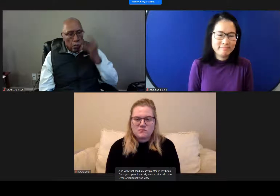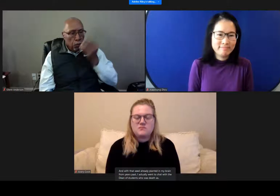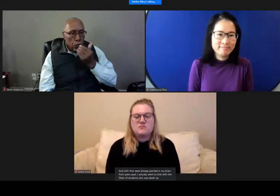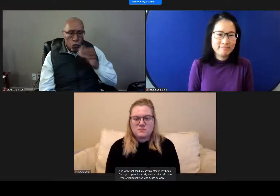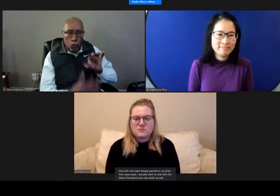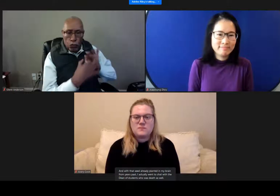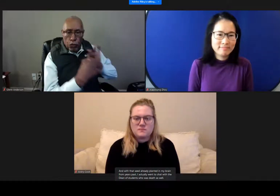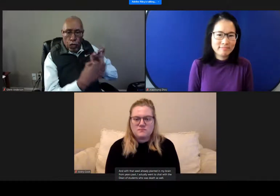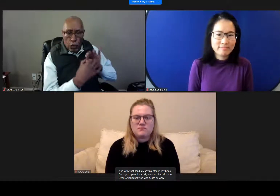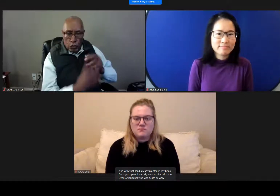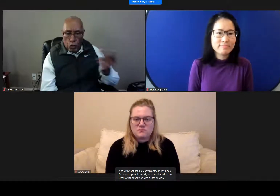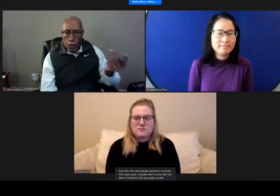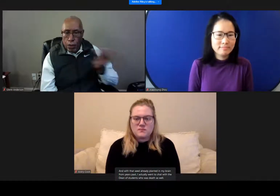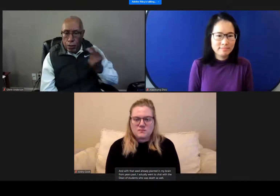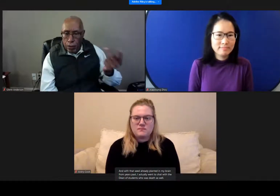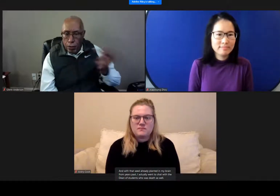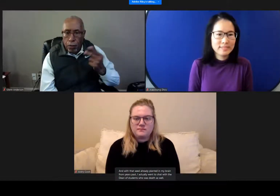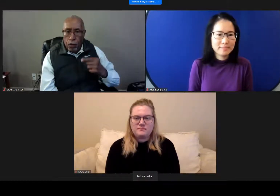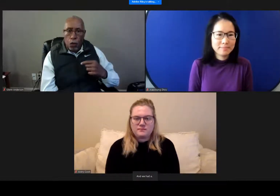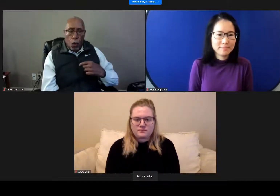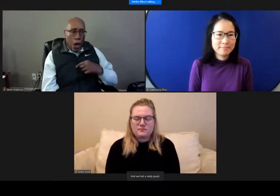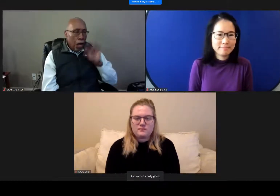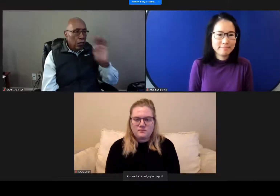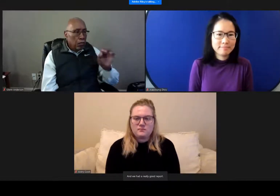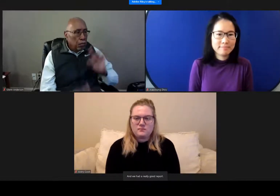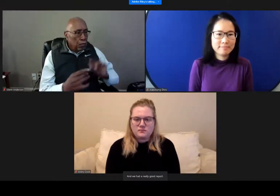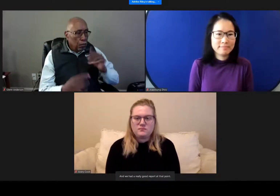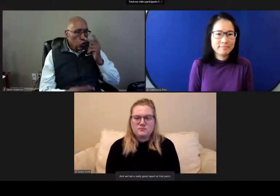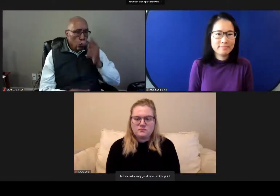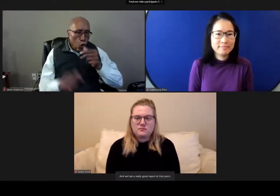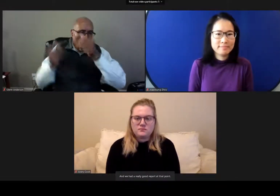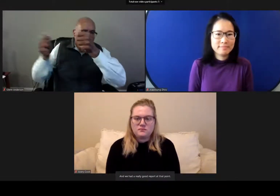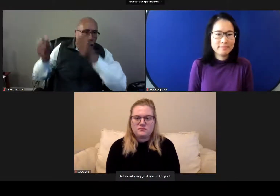as well. And we had a really good rapport at that point.